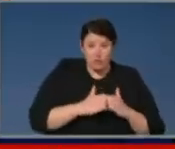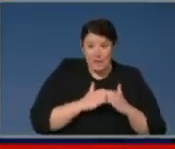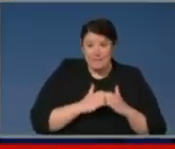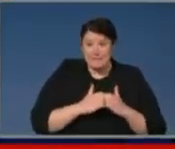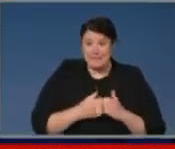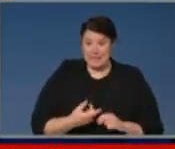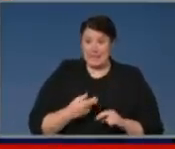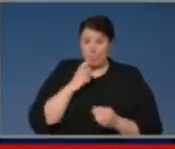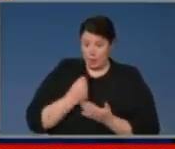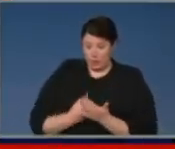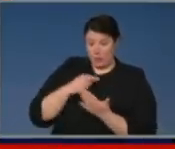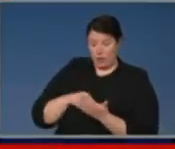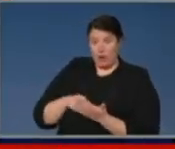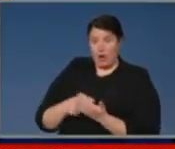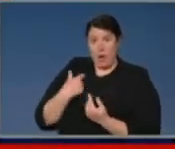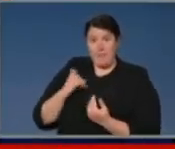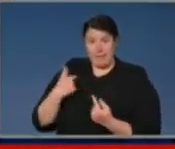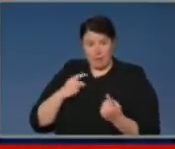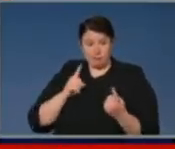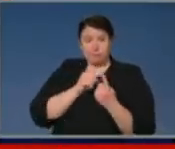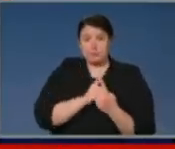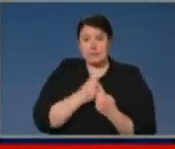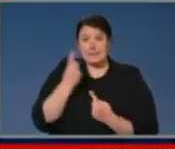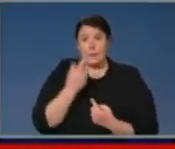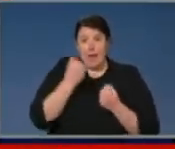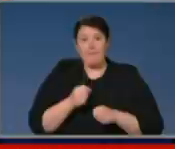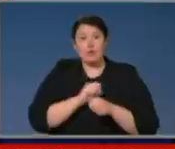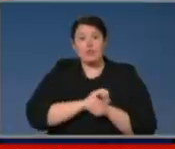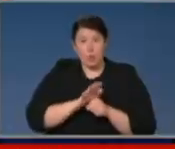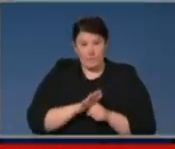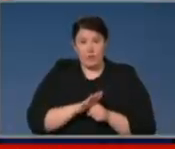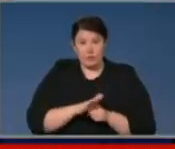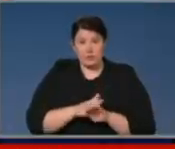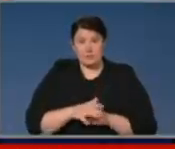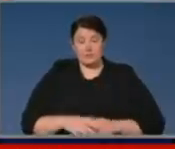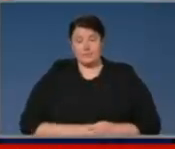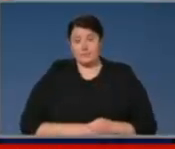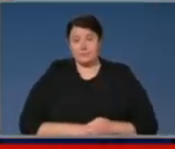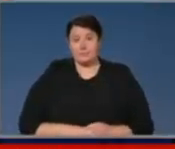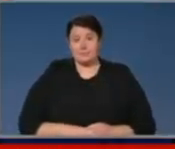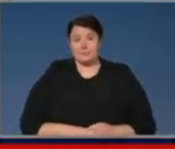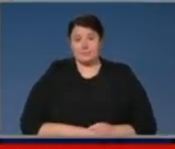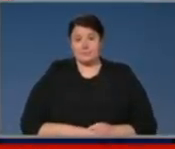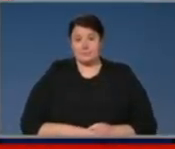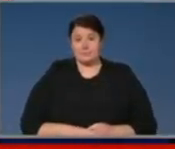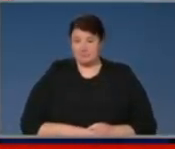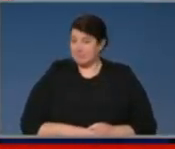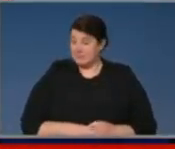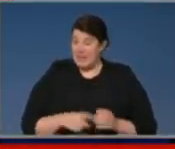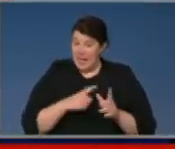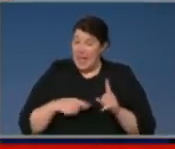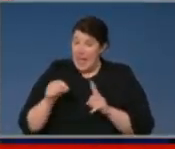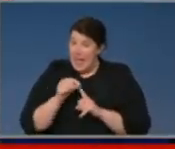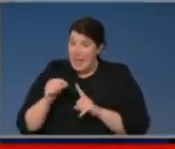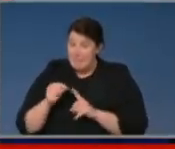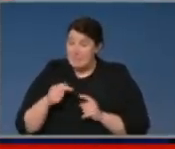been in contact with somebody who may have been diagnosed as positive with coronavirus. And it's very possible that we would